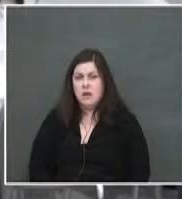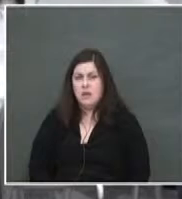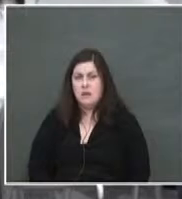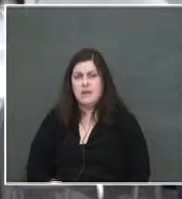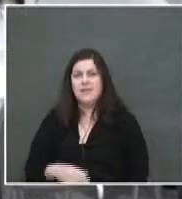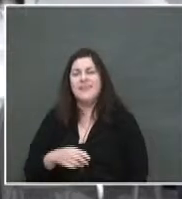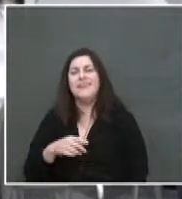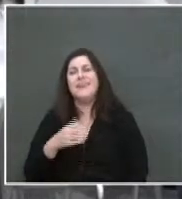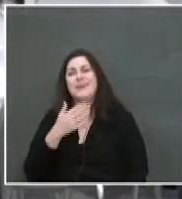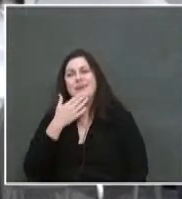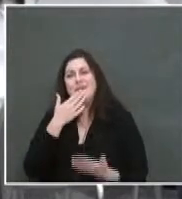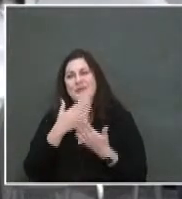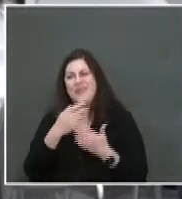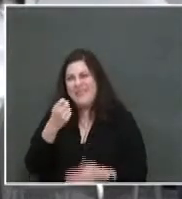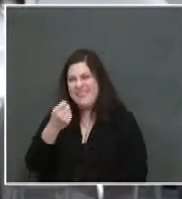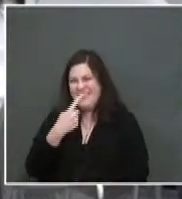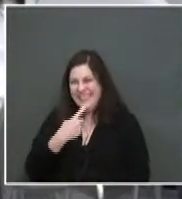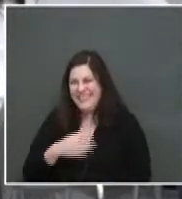Good question.